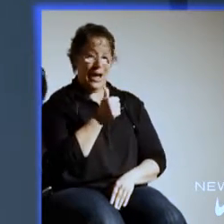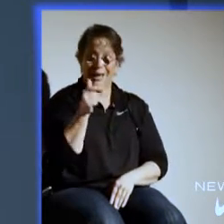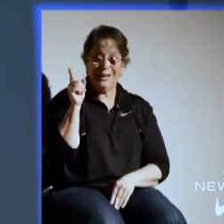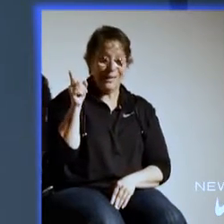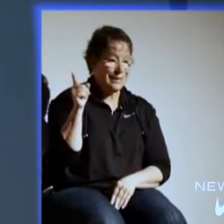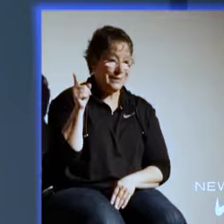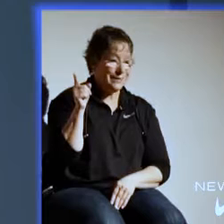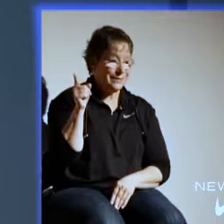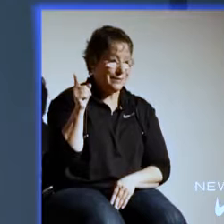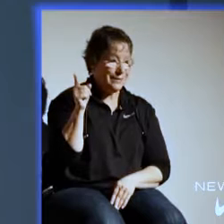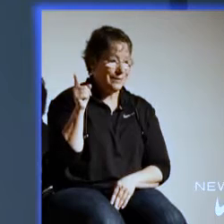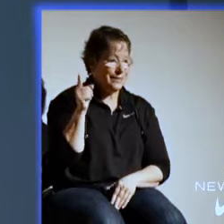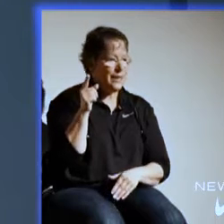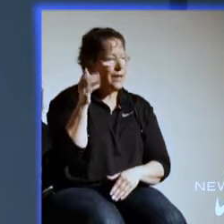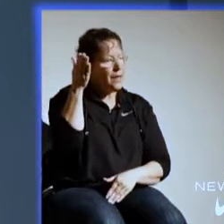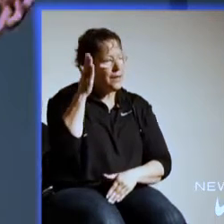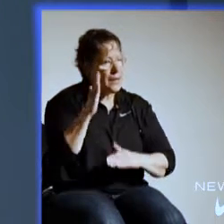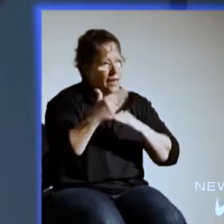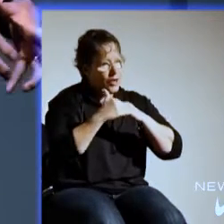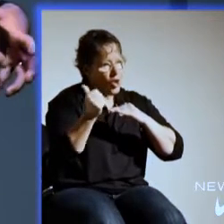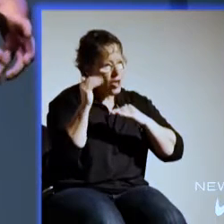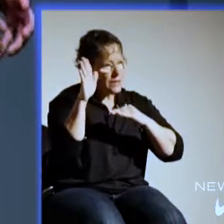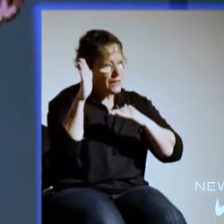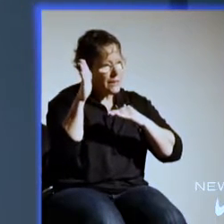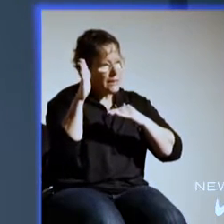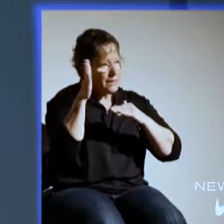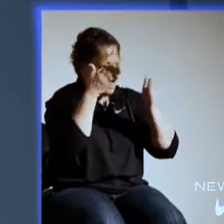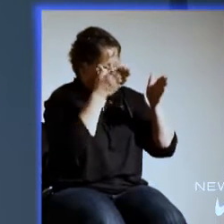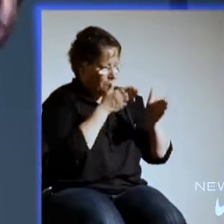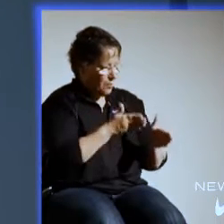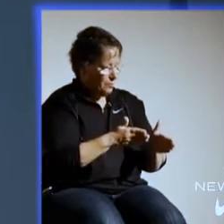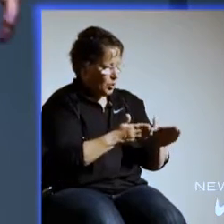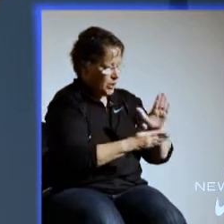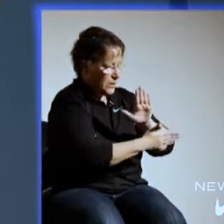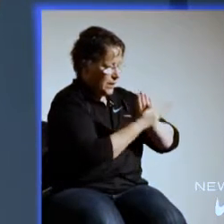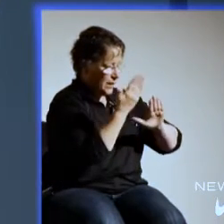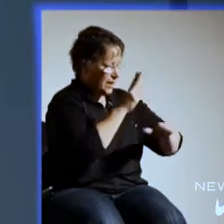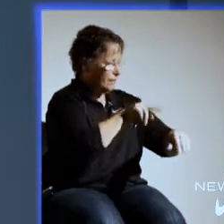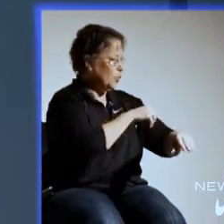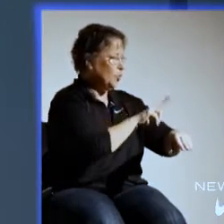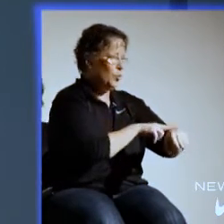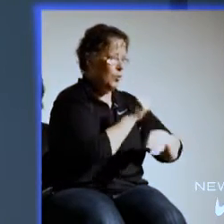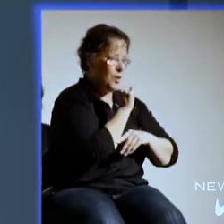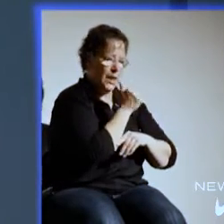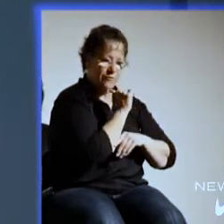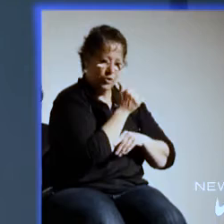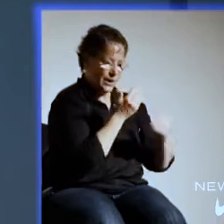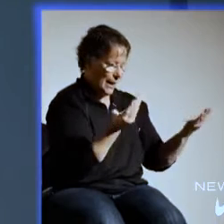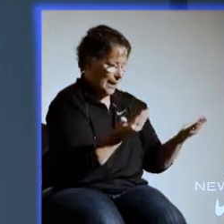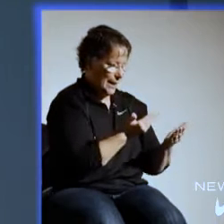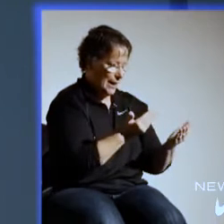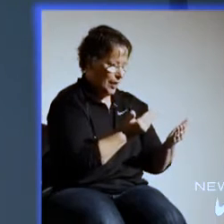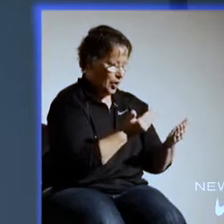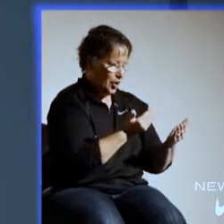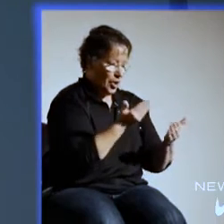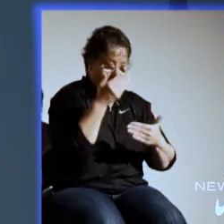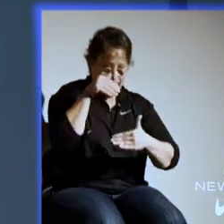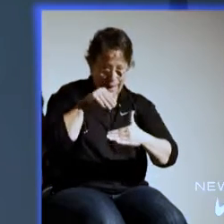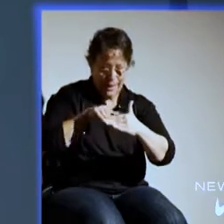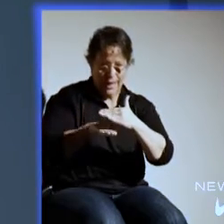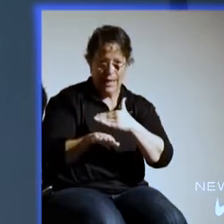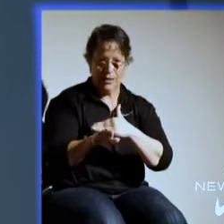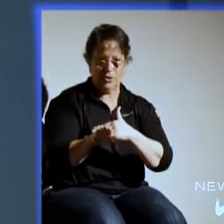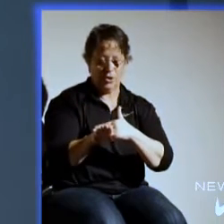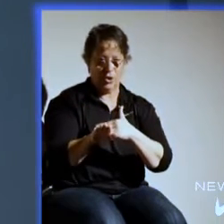God calls His people to step out of the common and the everyday and to step into